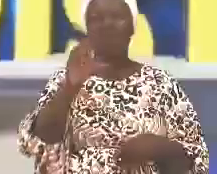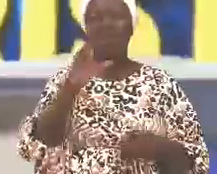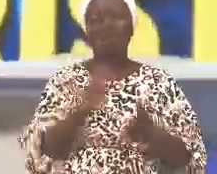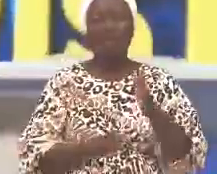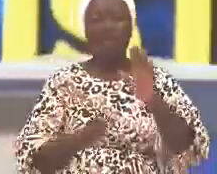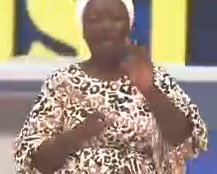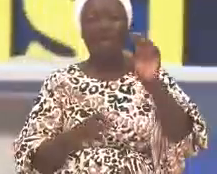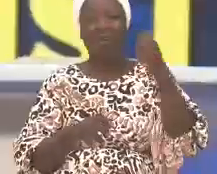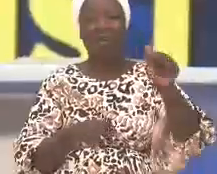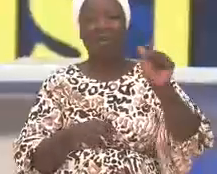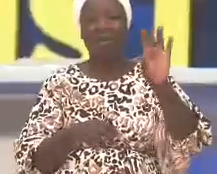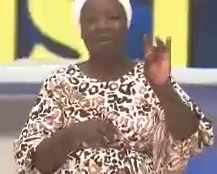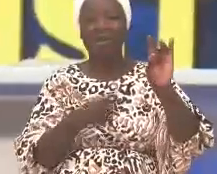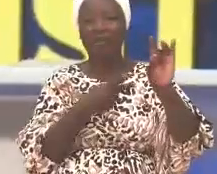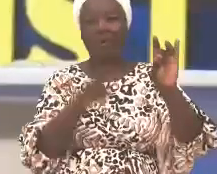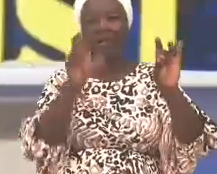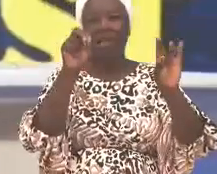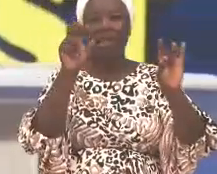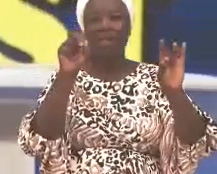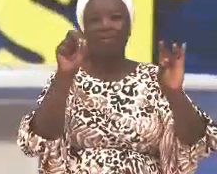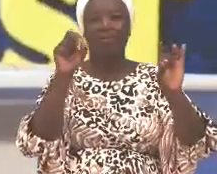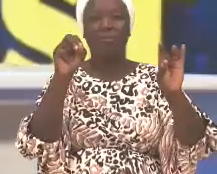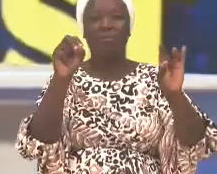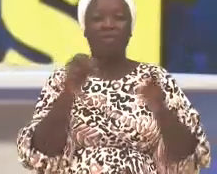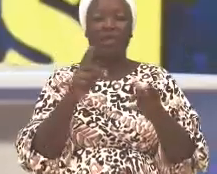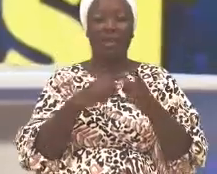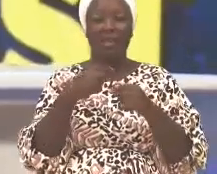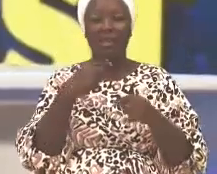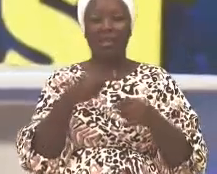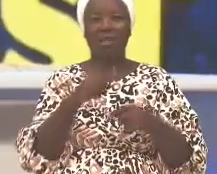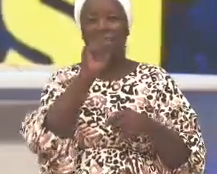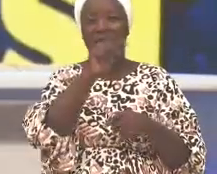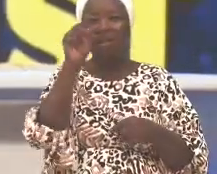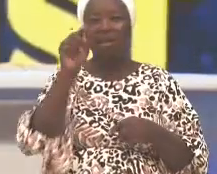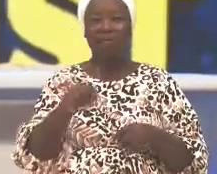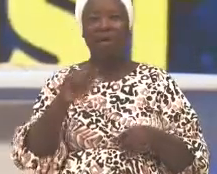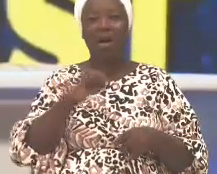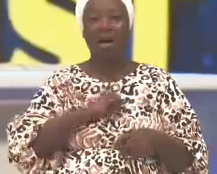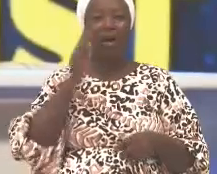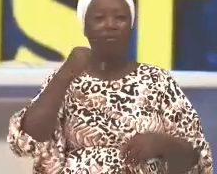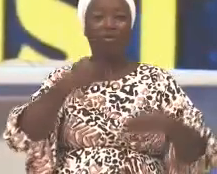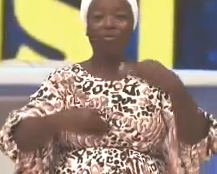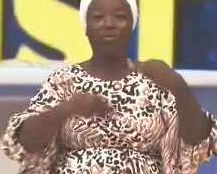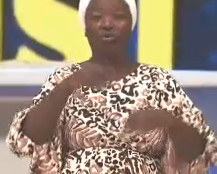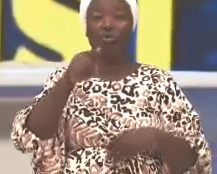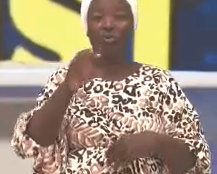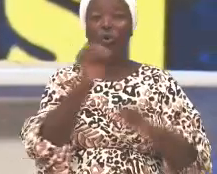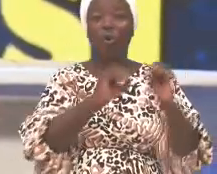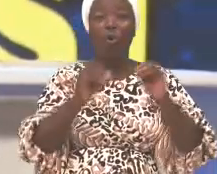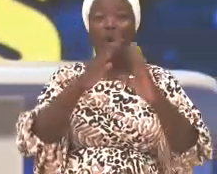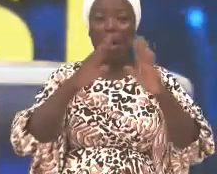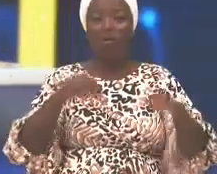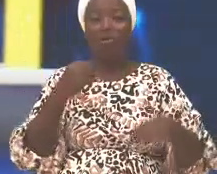30. In verse 30, it says, therefore, I will judge you, O house of